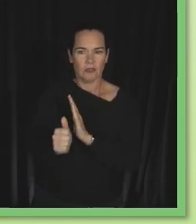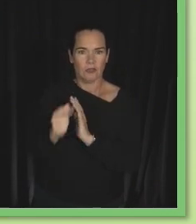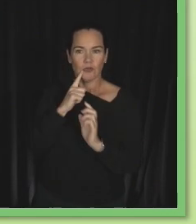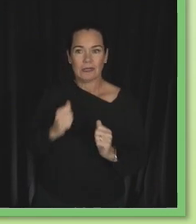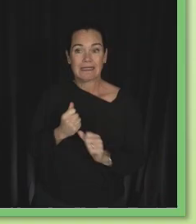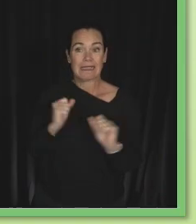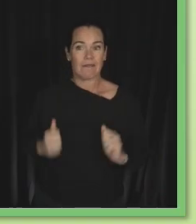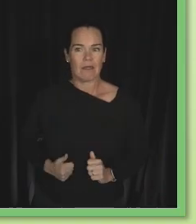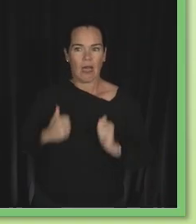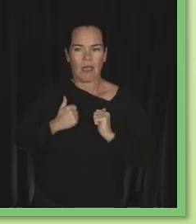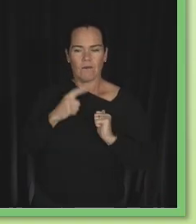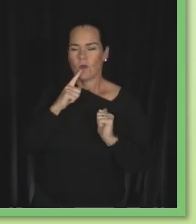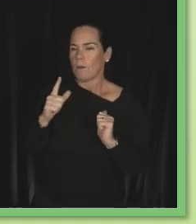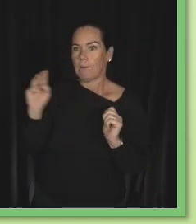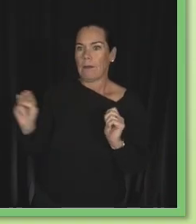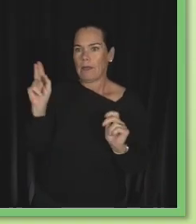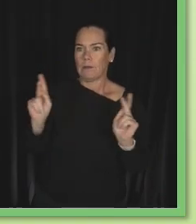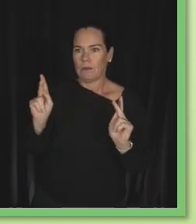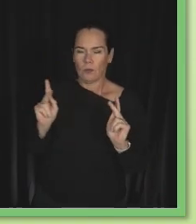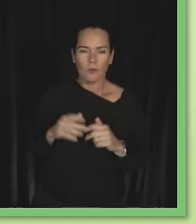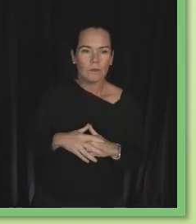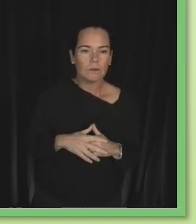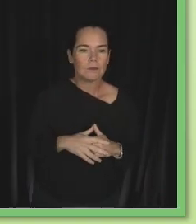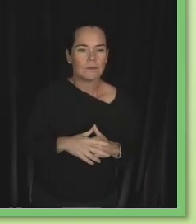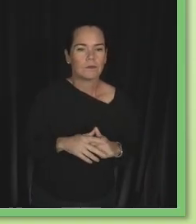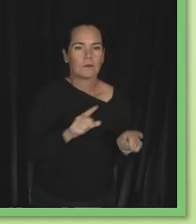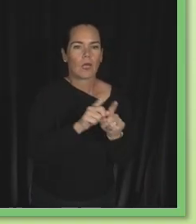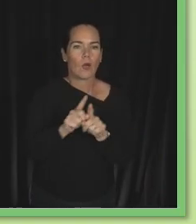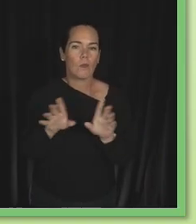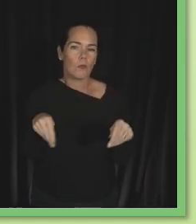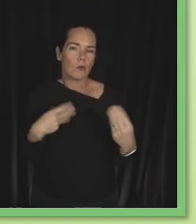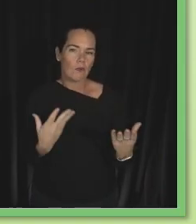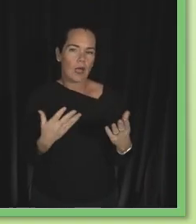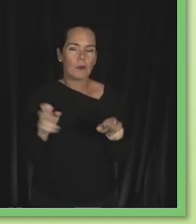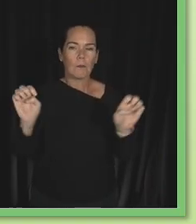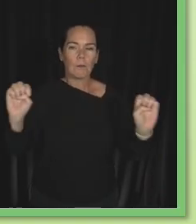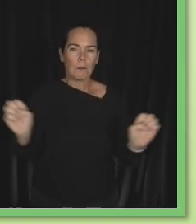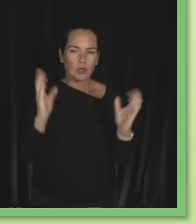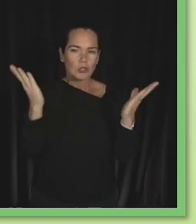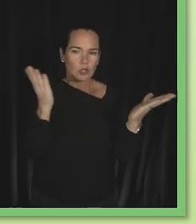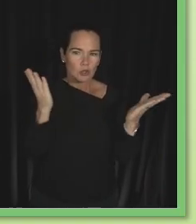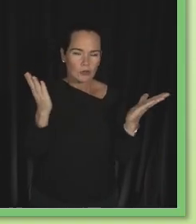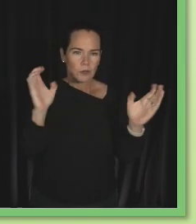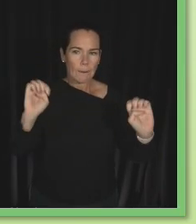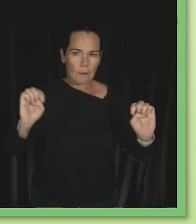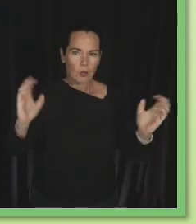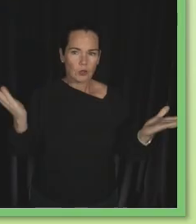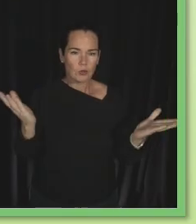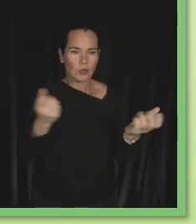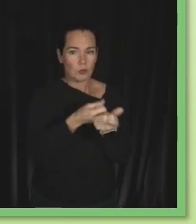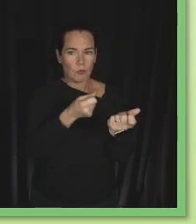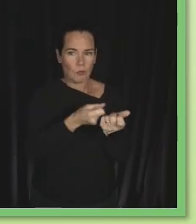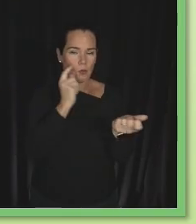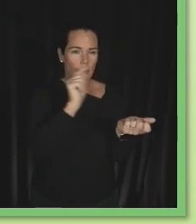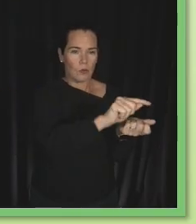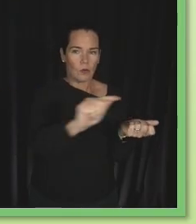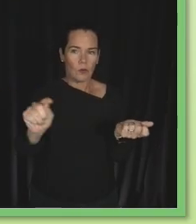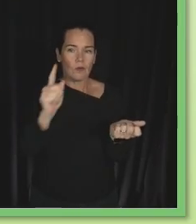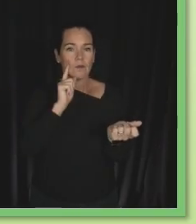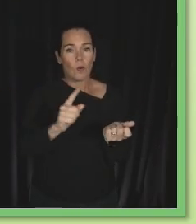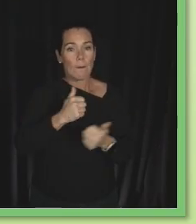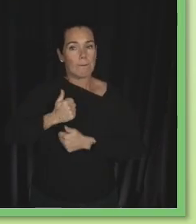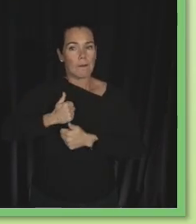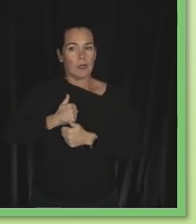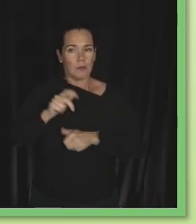of people and provide emergency services emergency support to our